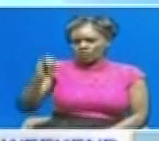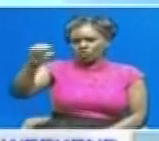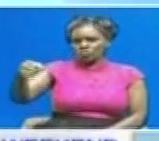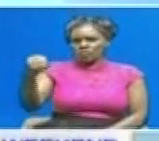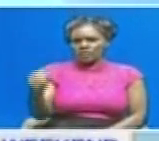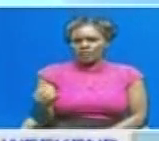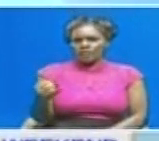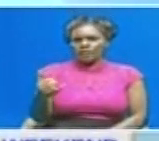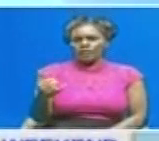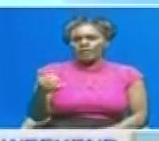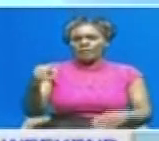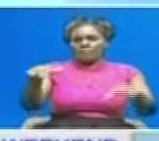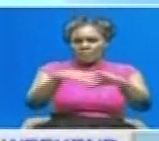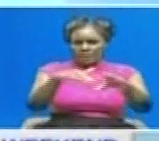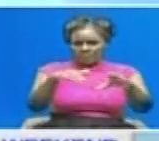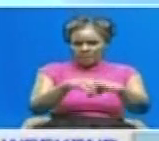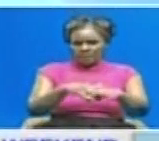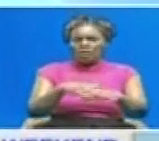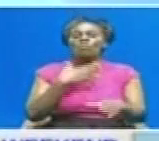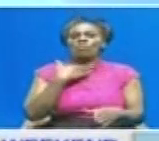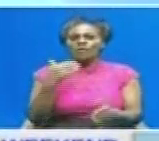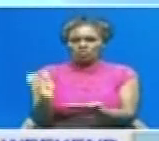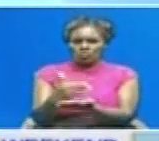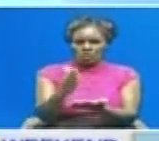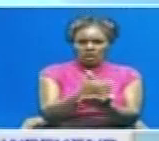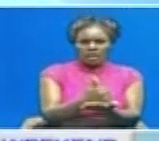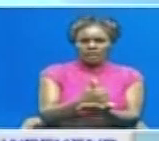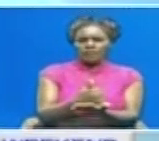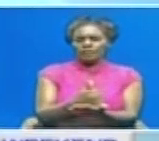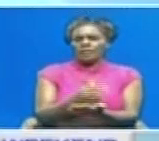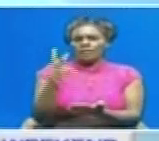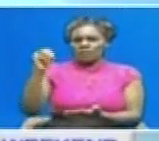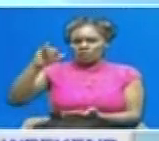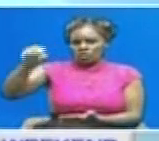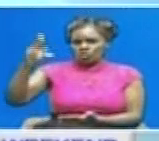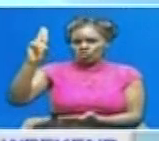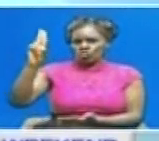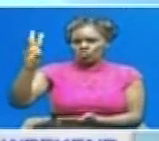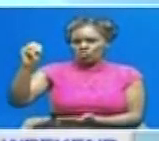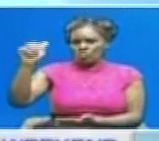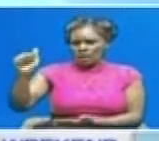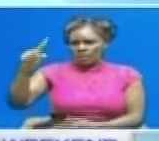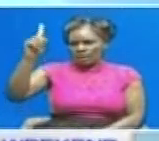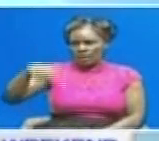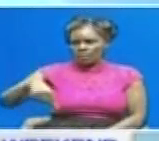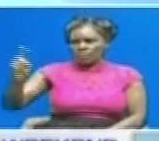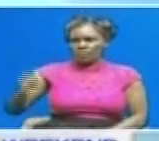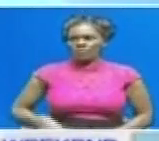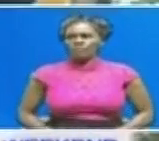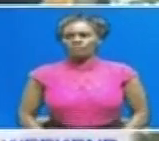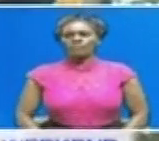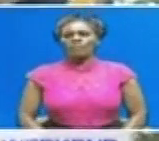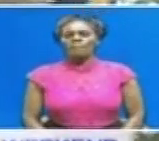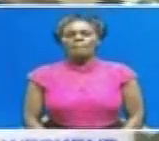Jubilee lawmakers. Court now vows to mobilize other legislators to ensure that Juma's appointment is approved.